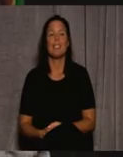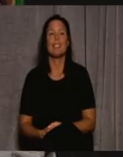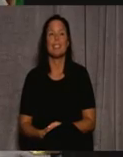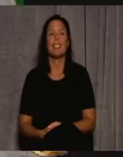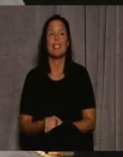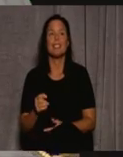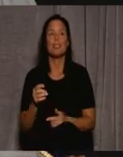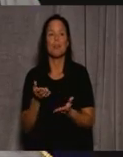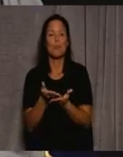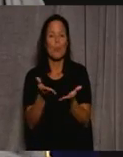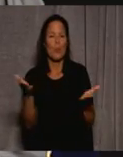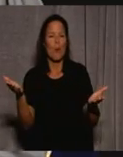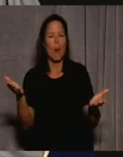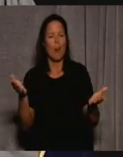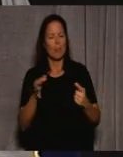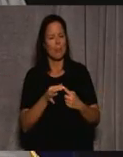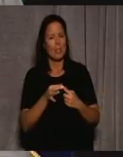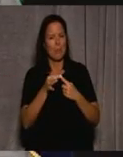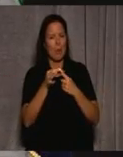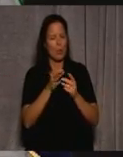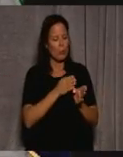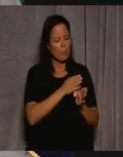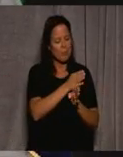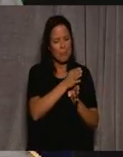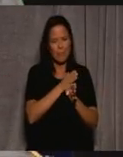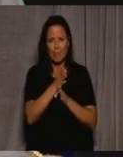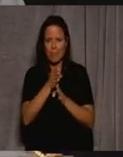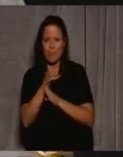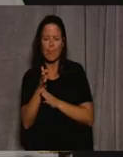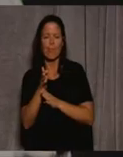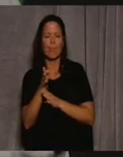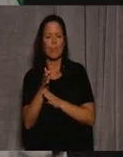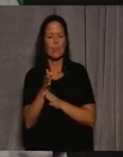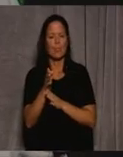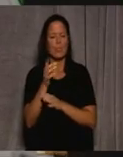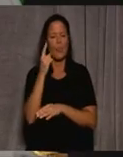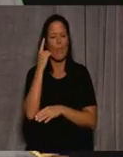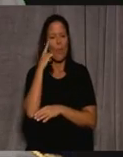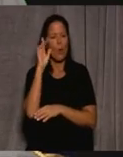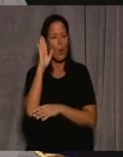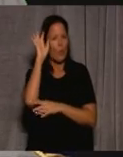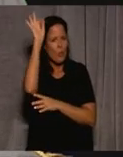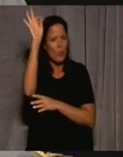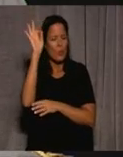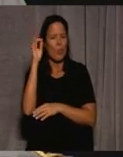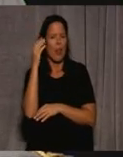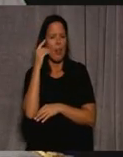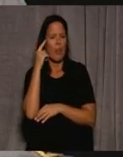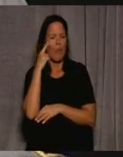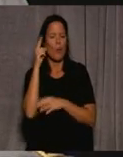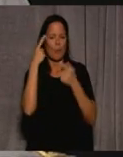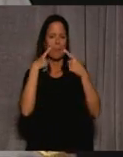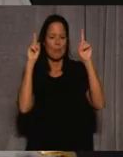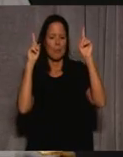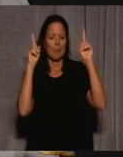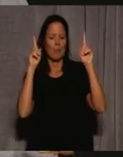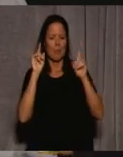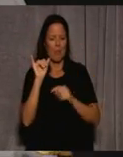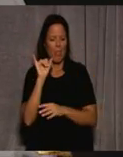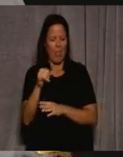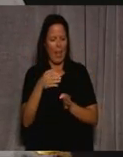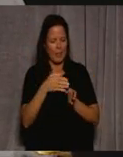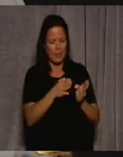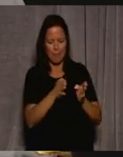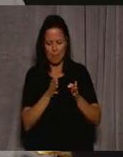Each of you are on a unique path to meet the world and achieve success. And that path stretches